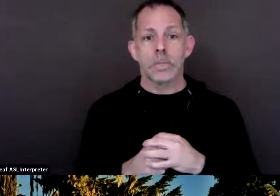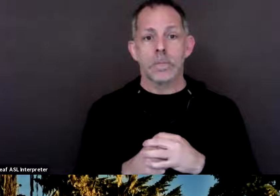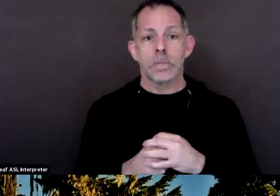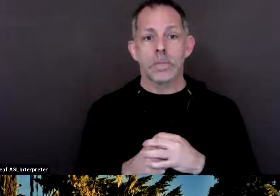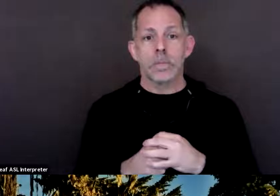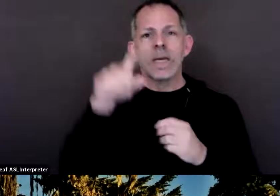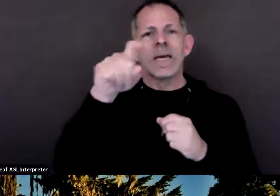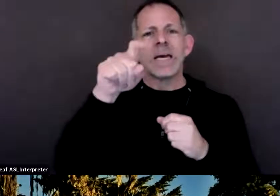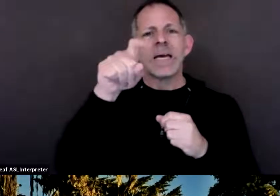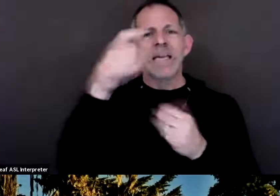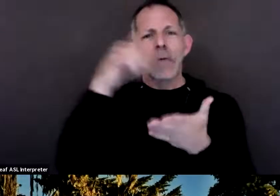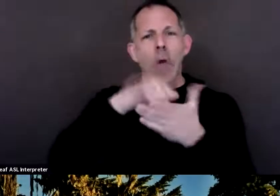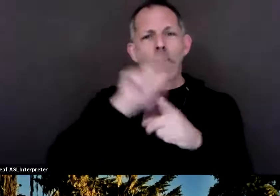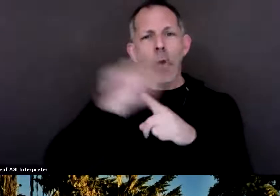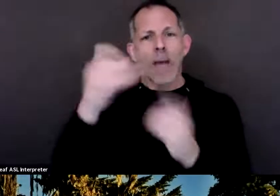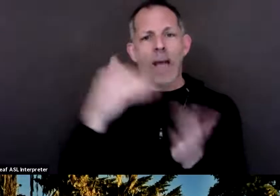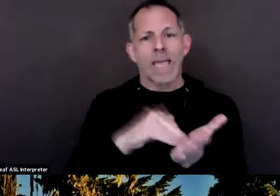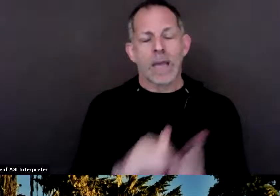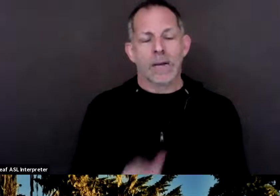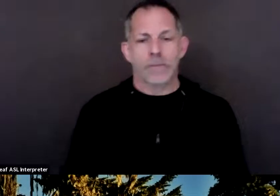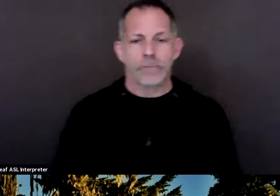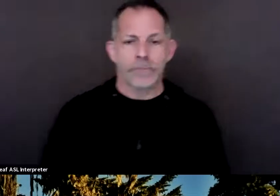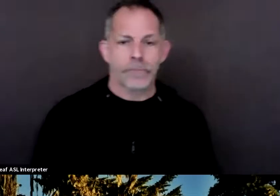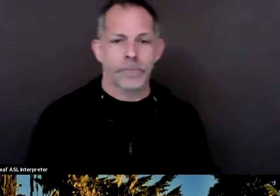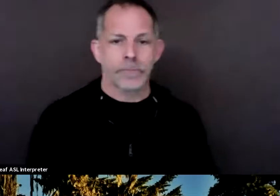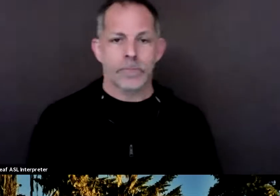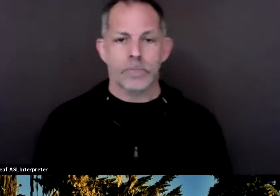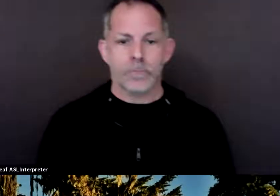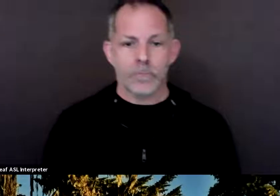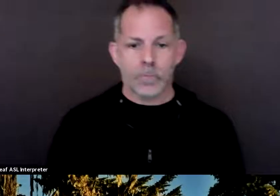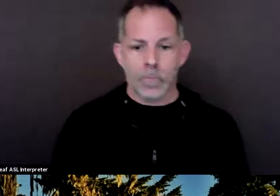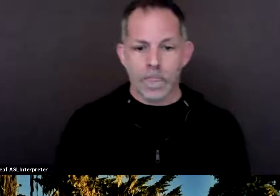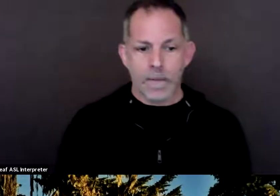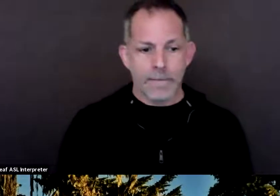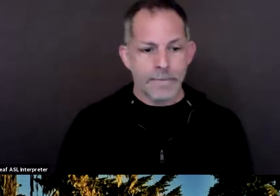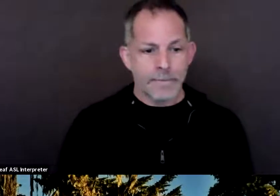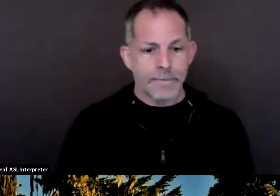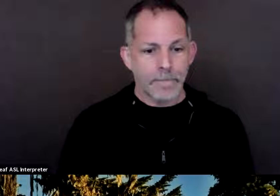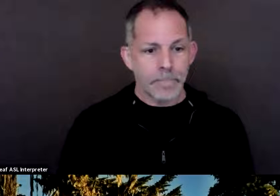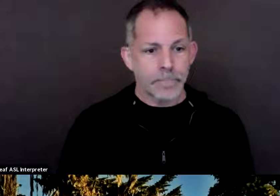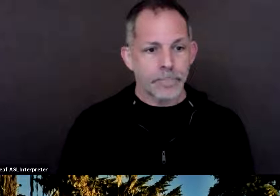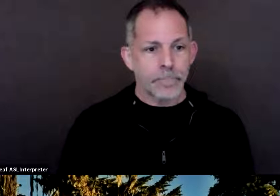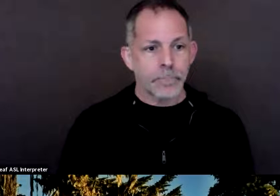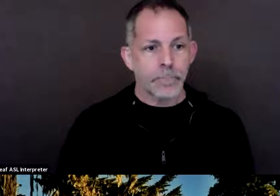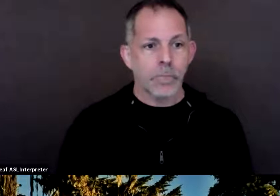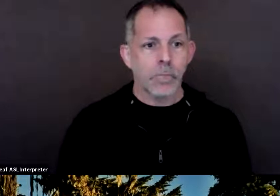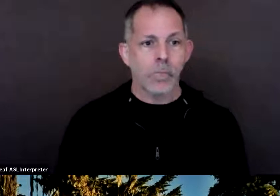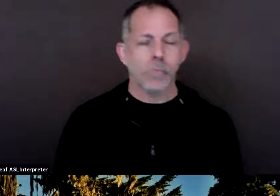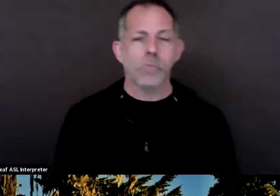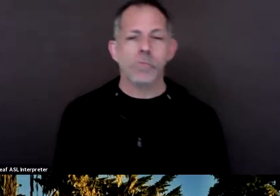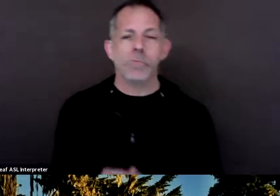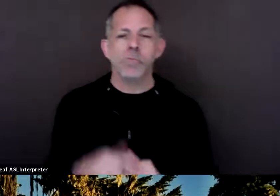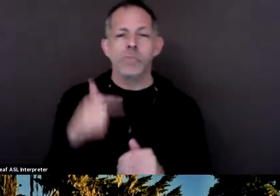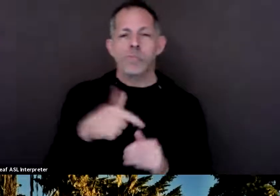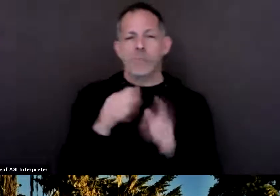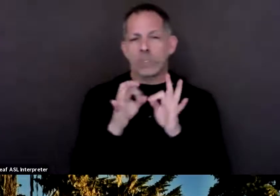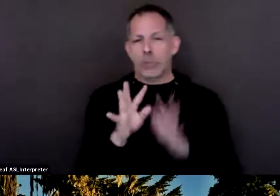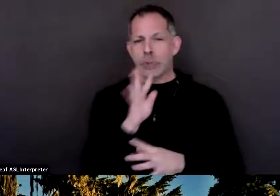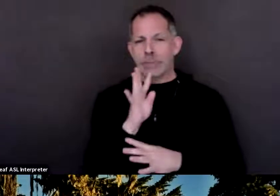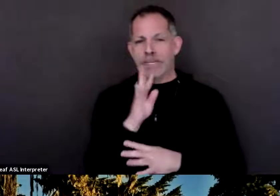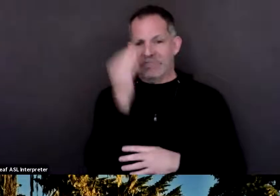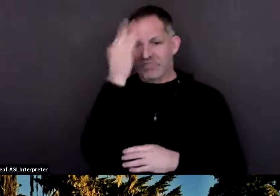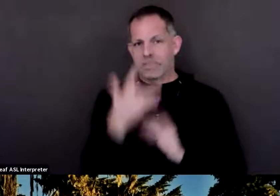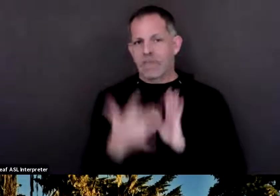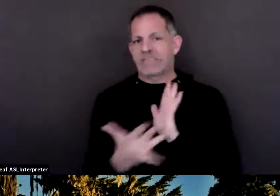key to bringing the pandemic to an end, or at least preventing us from sliding backwards in terms of the